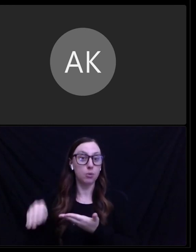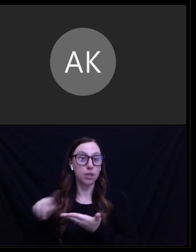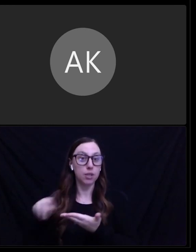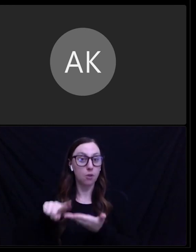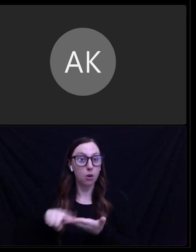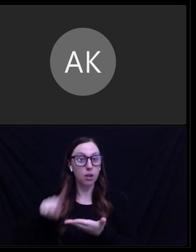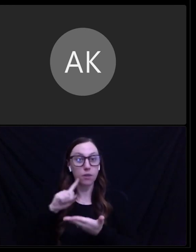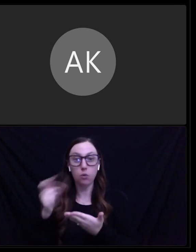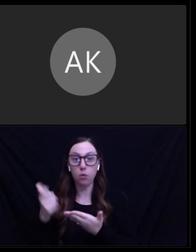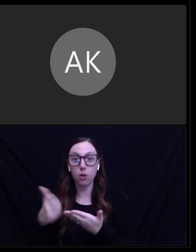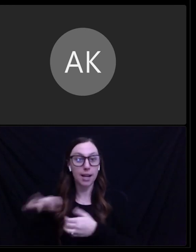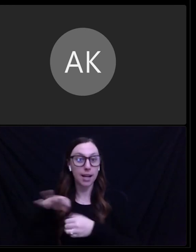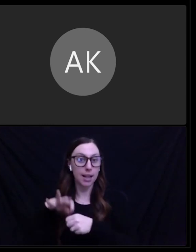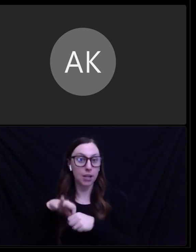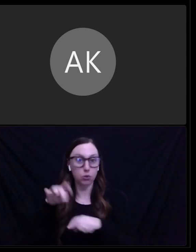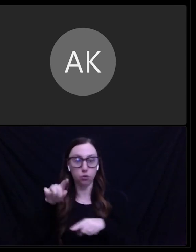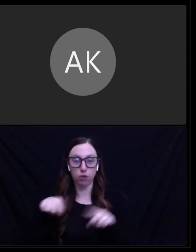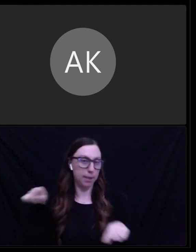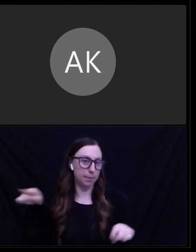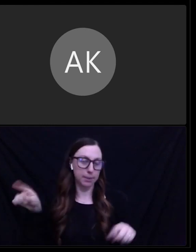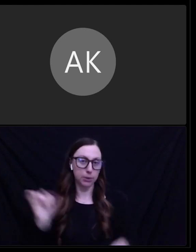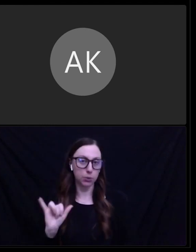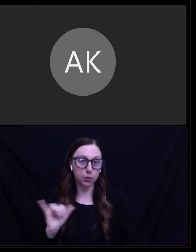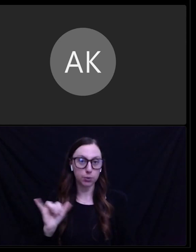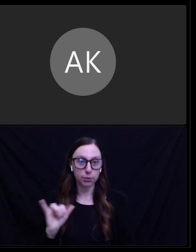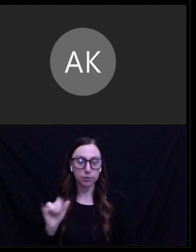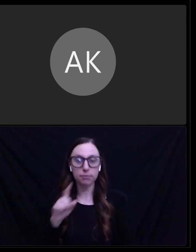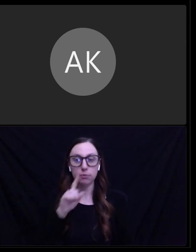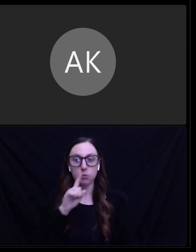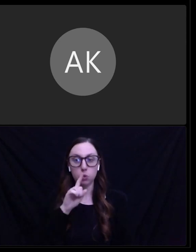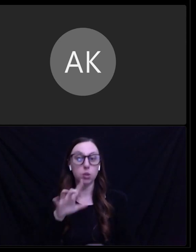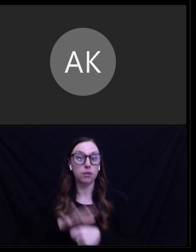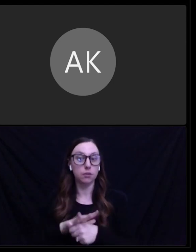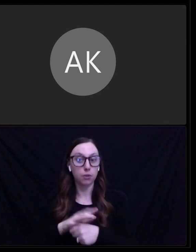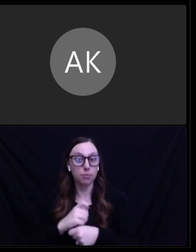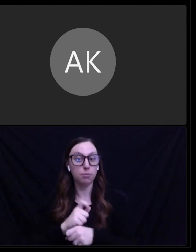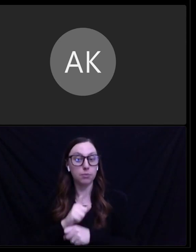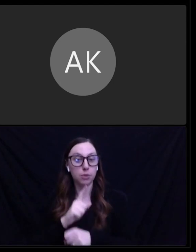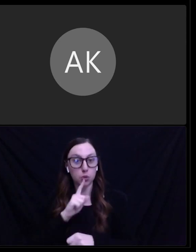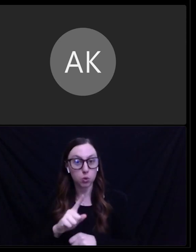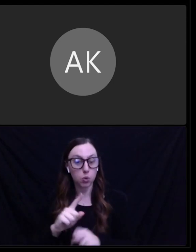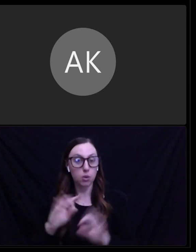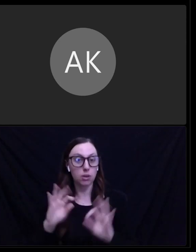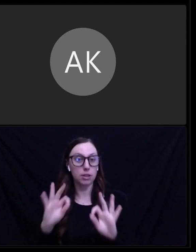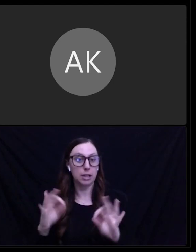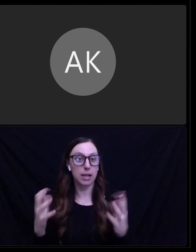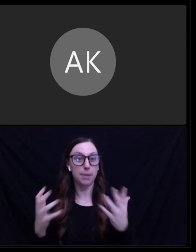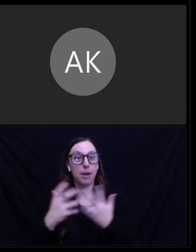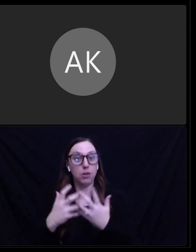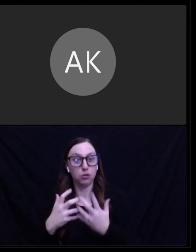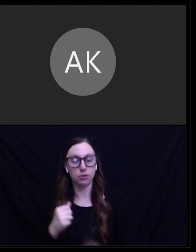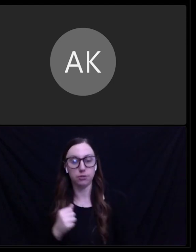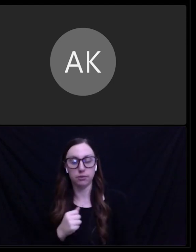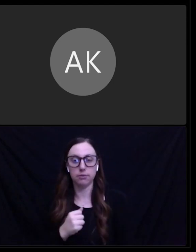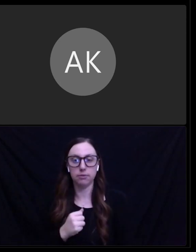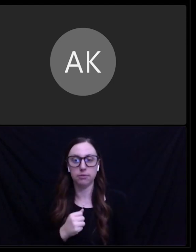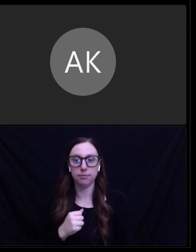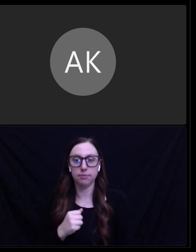election on a random basis to confirm it, that it does check out to that paper record.